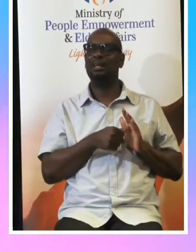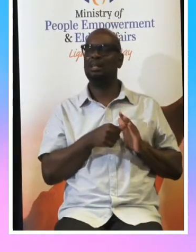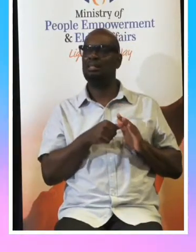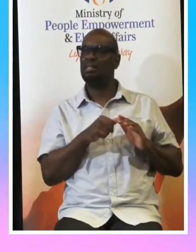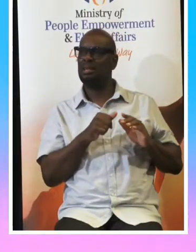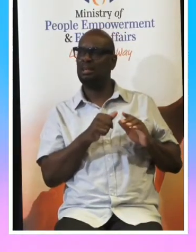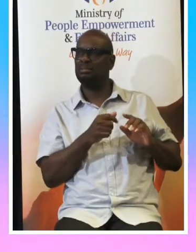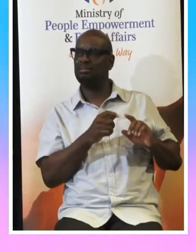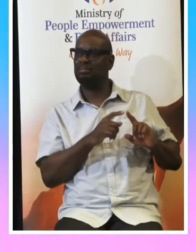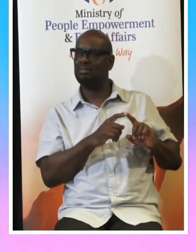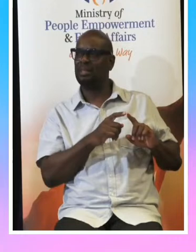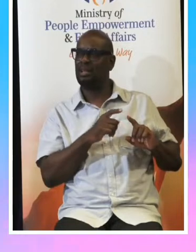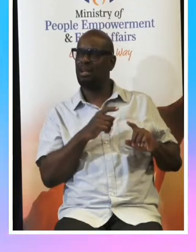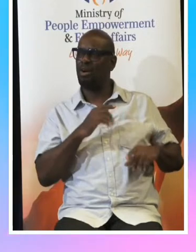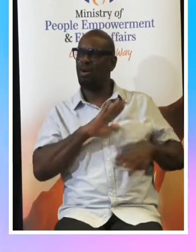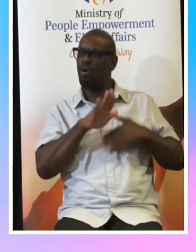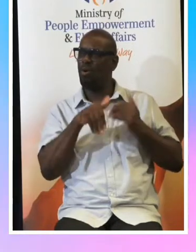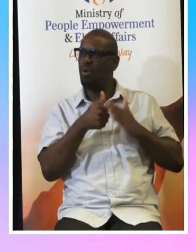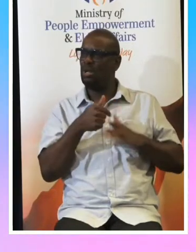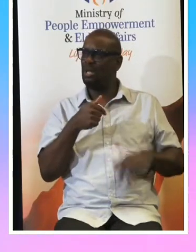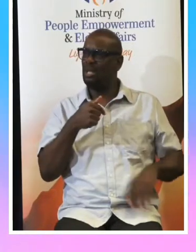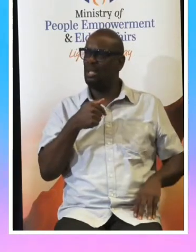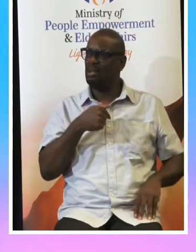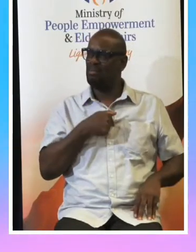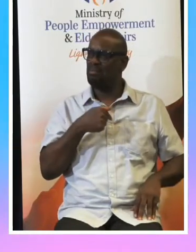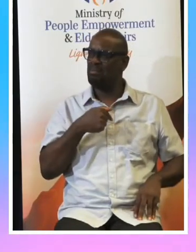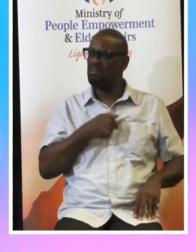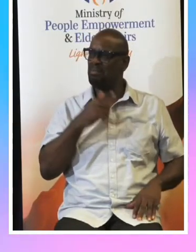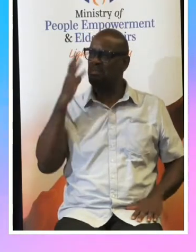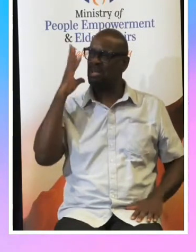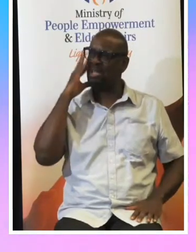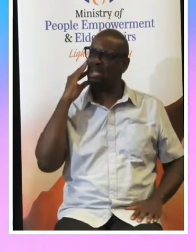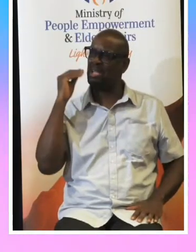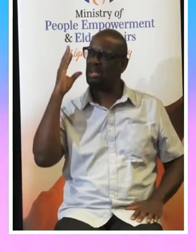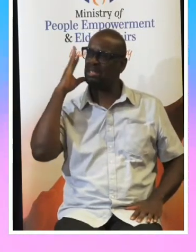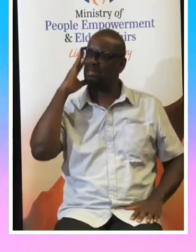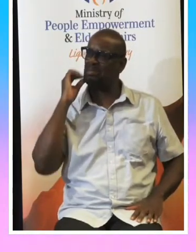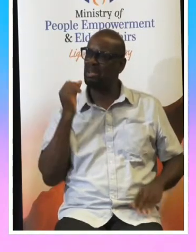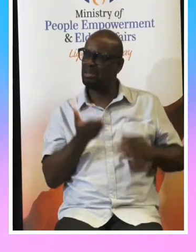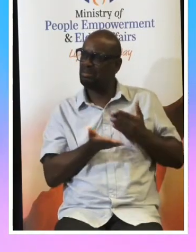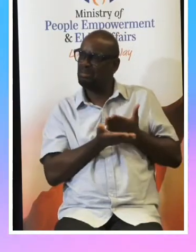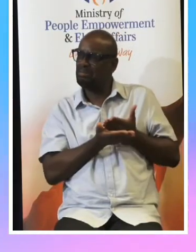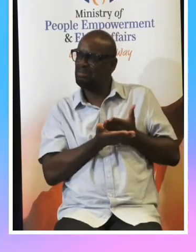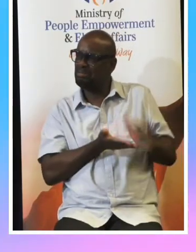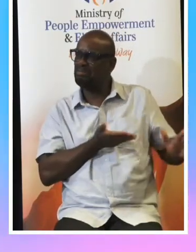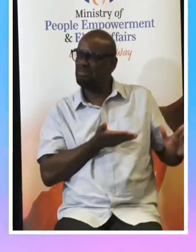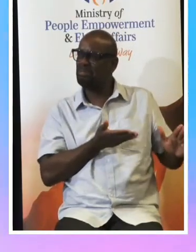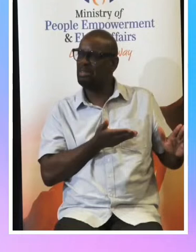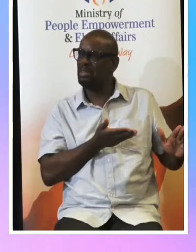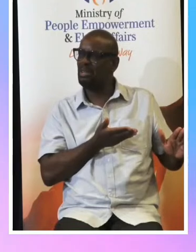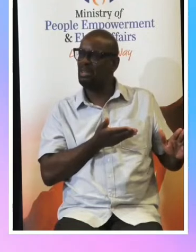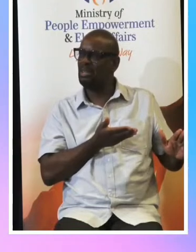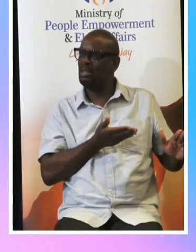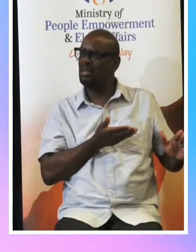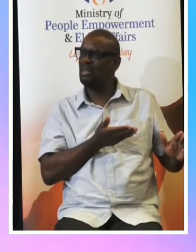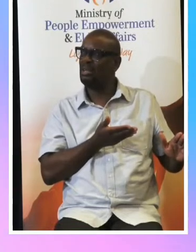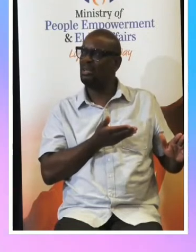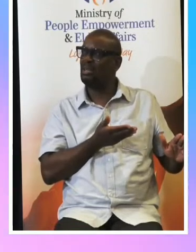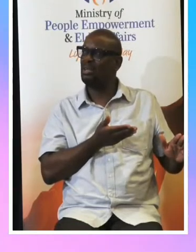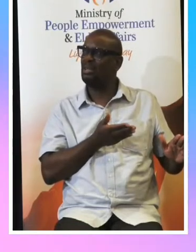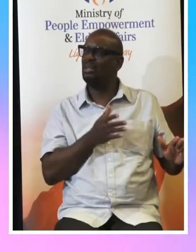that the prejudice and exclusion I faced existed alongside so many other instances where people were treated less